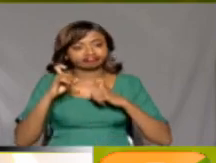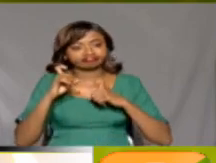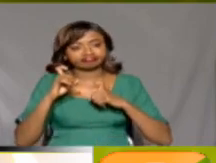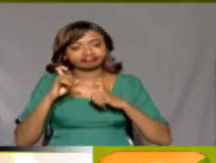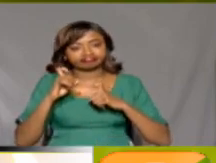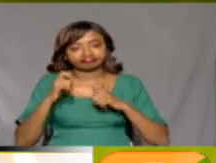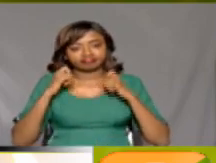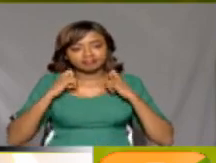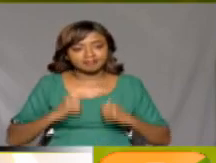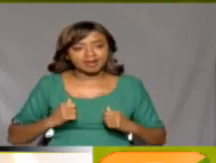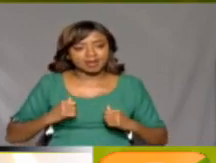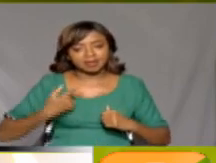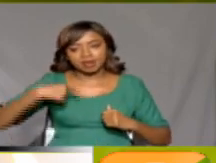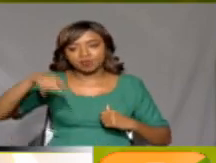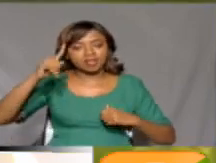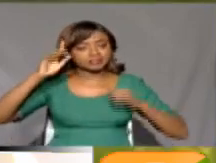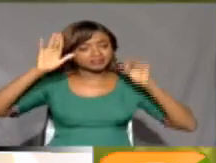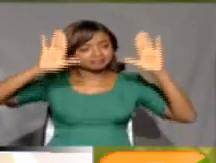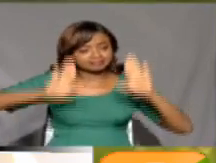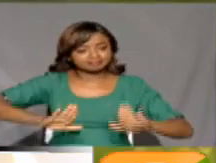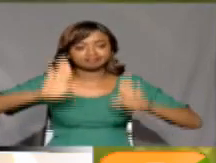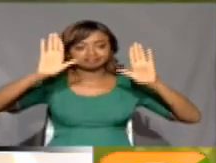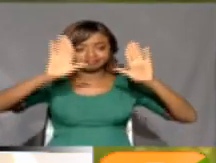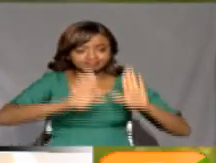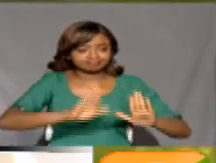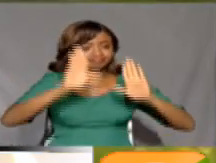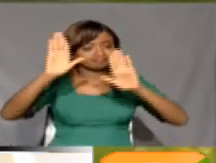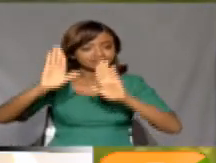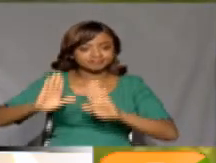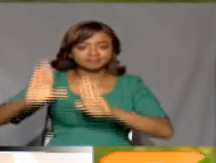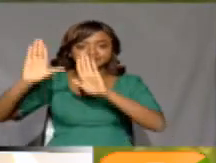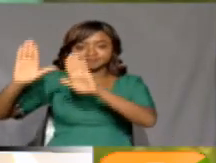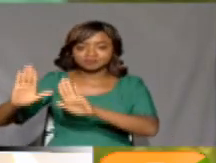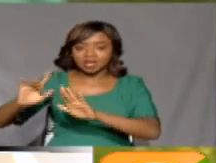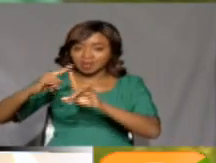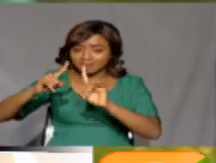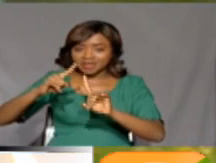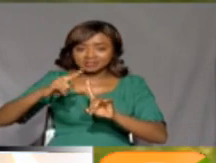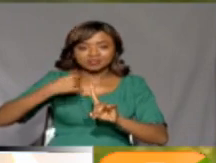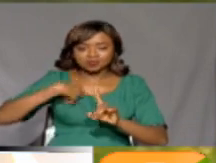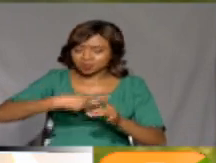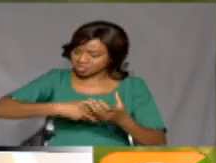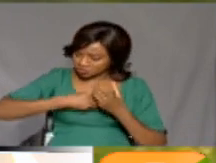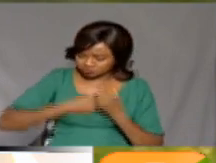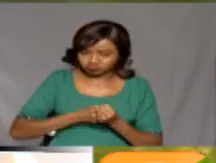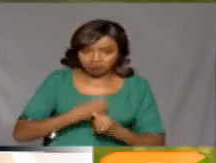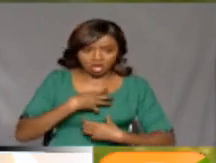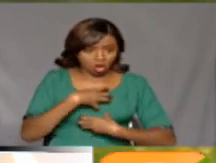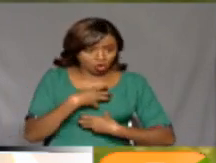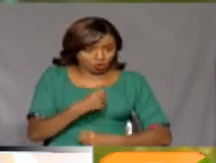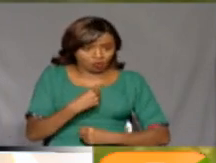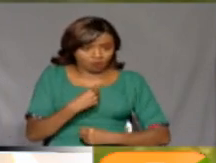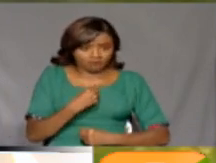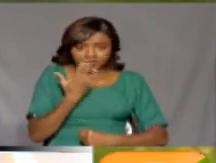bags, and went to campaign. But our confidence was we had Moi on our side.